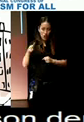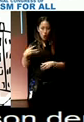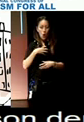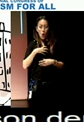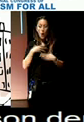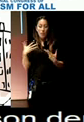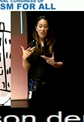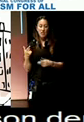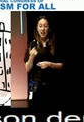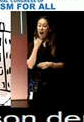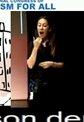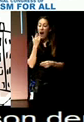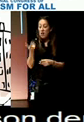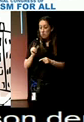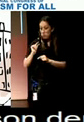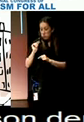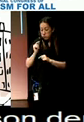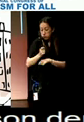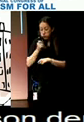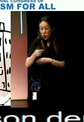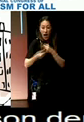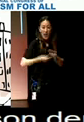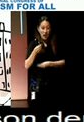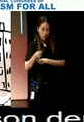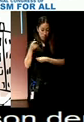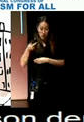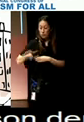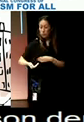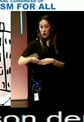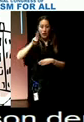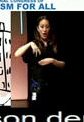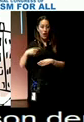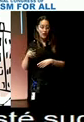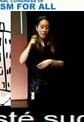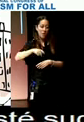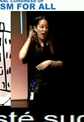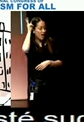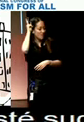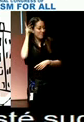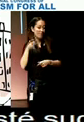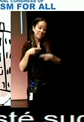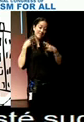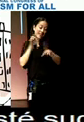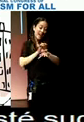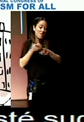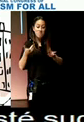it's impossible, that what you are doing is really impossible?"